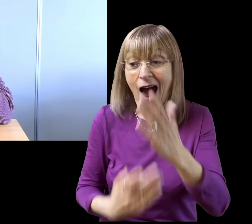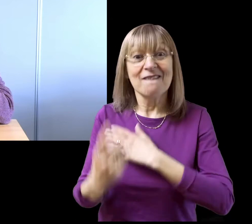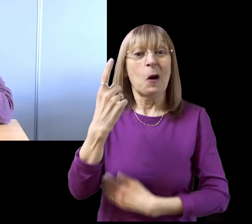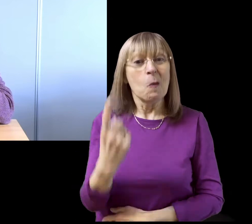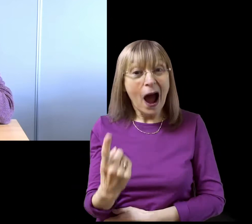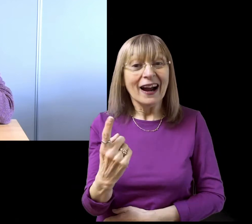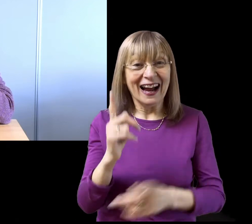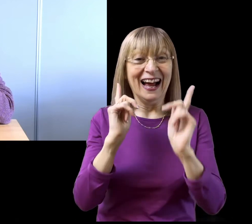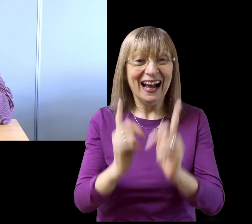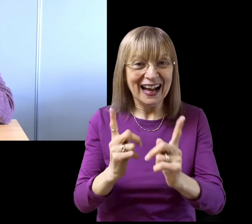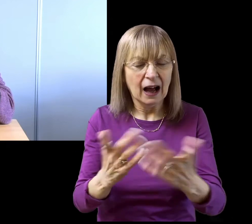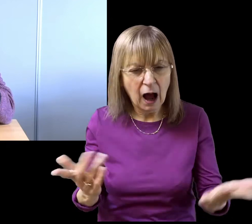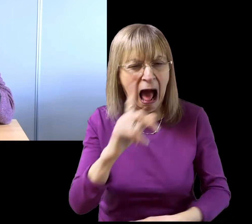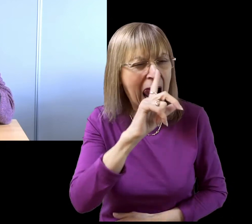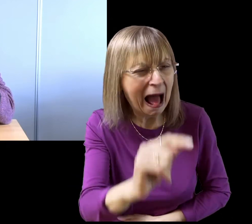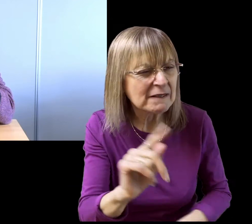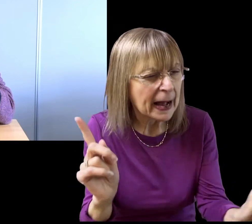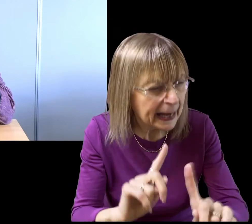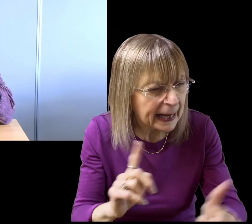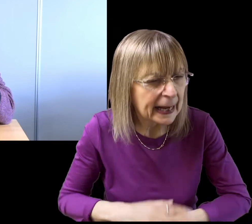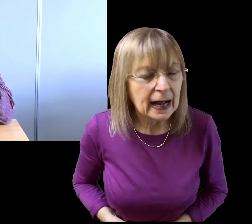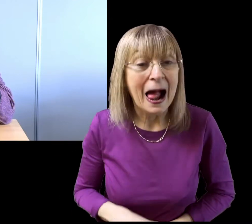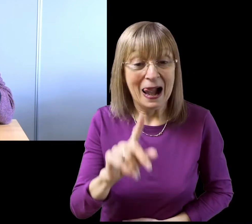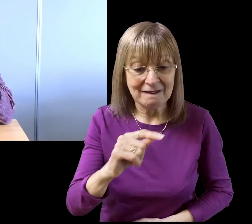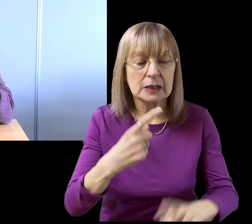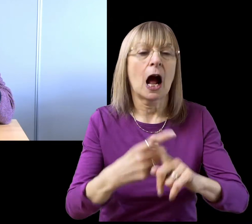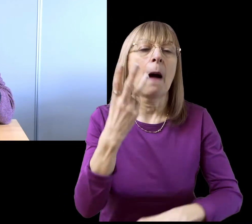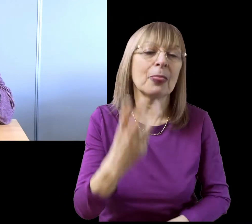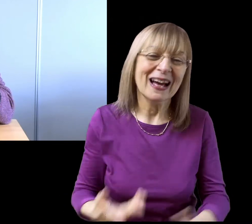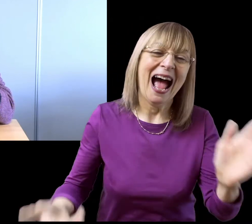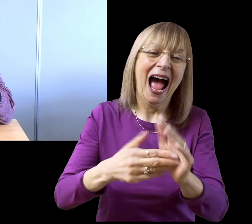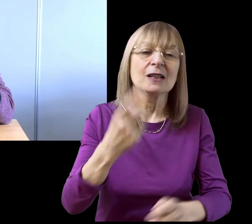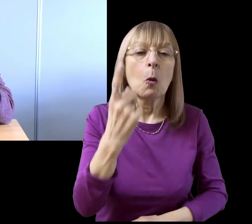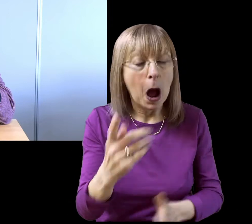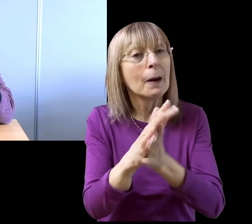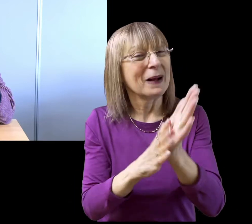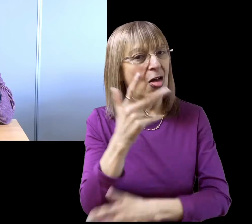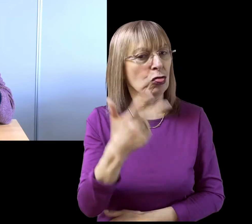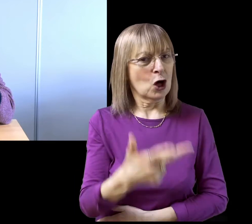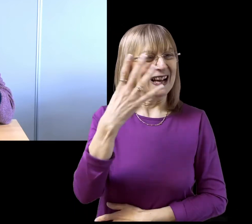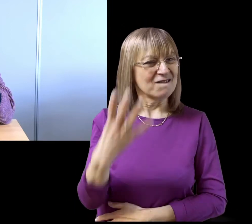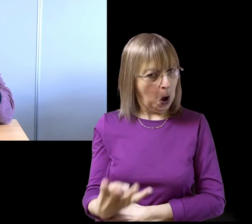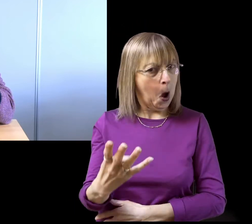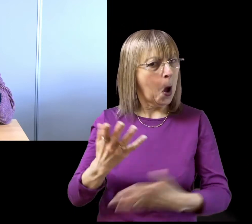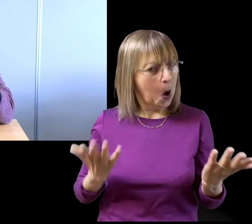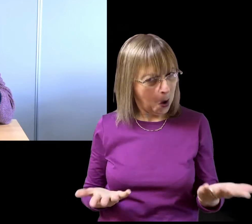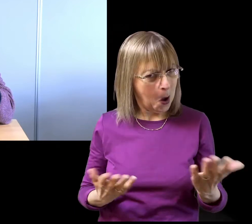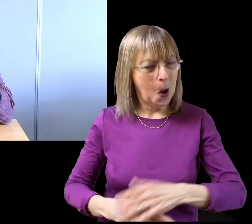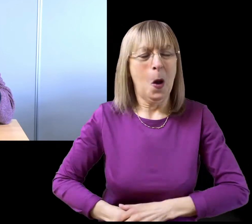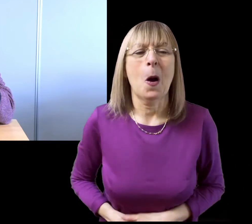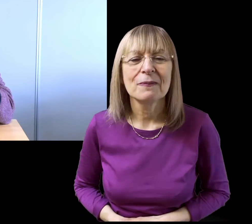2, 1 loop. How about 11-year-olds? 11 triple it and add